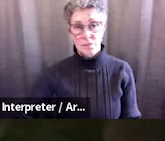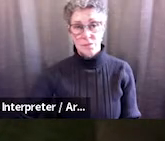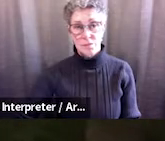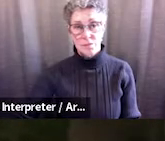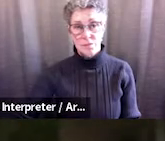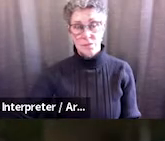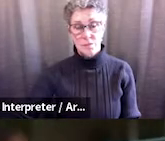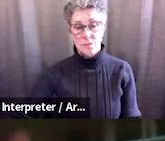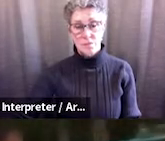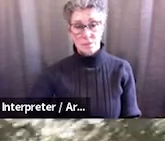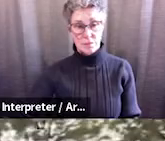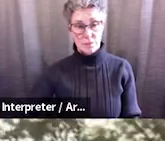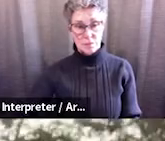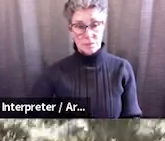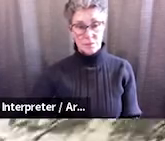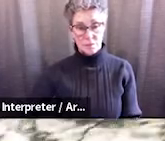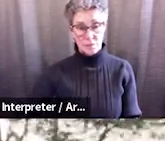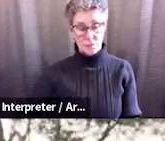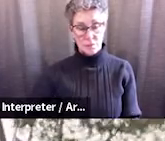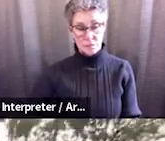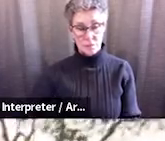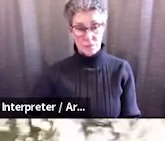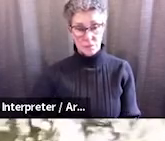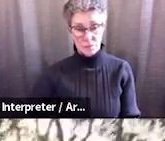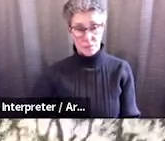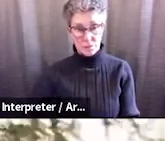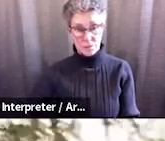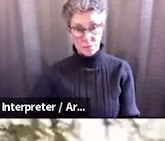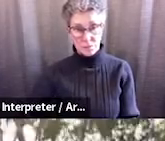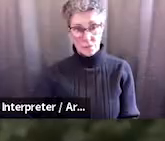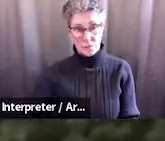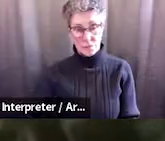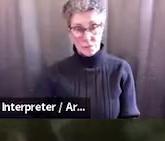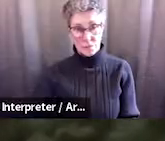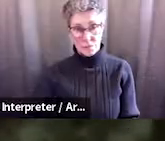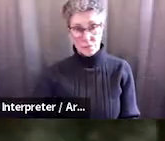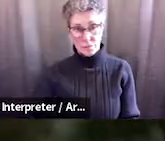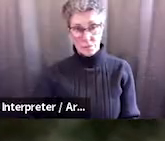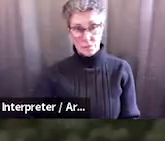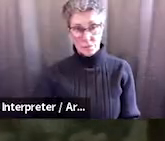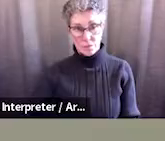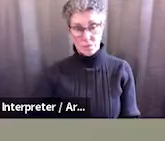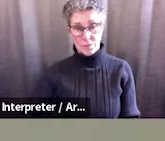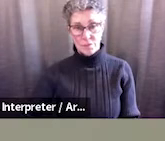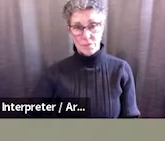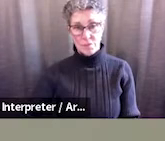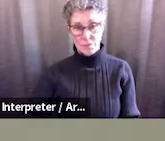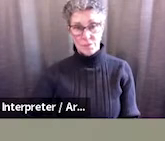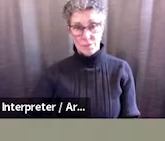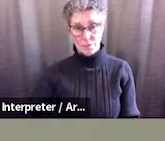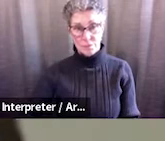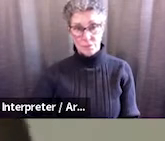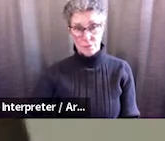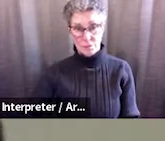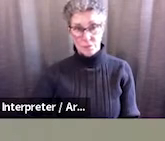I remember them saying something about his IQ level, and I think it was 80 or 90. Now,